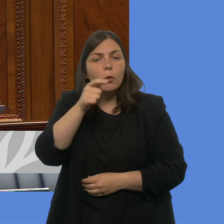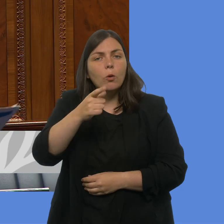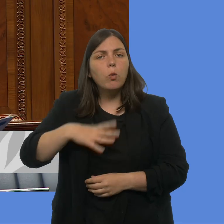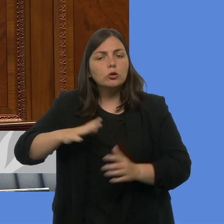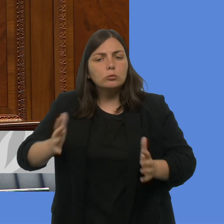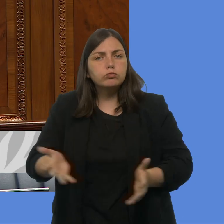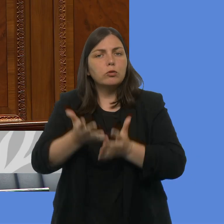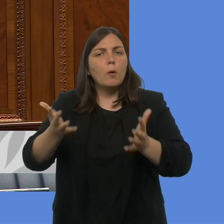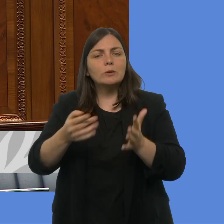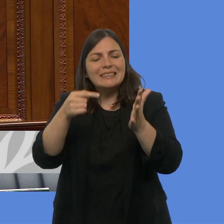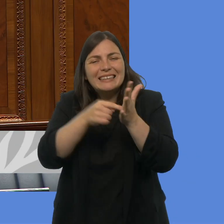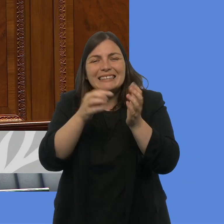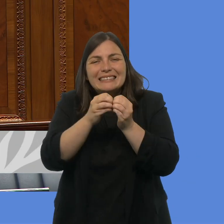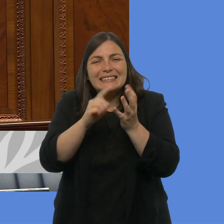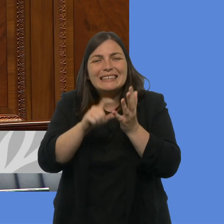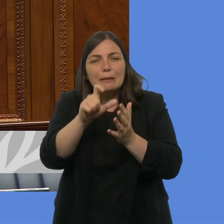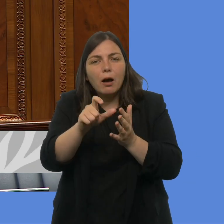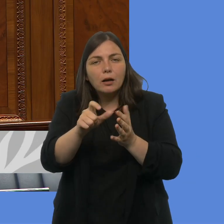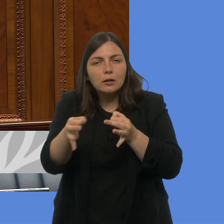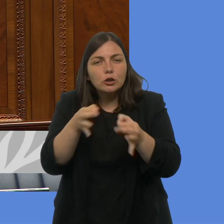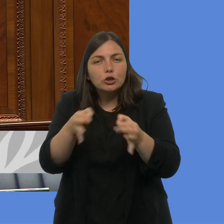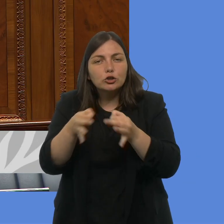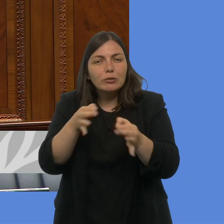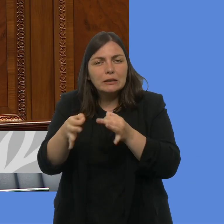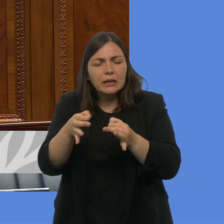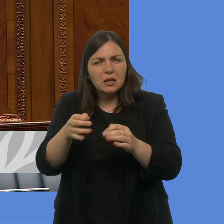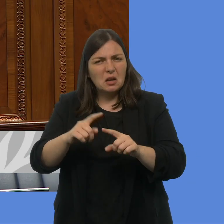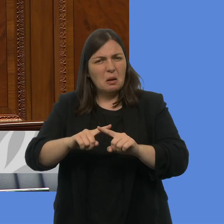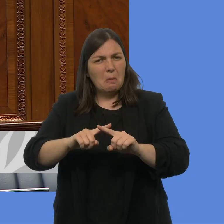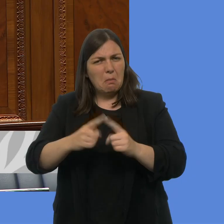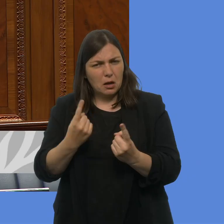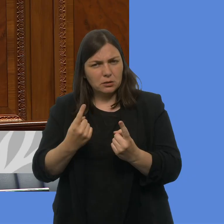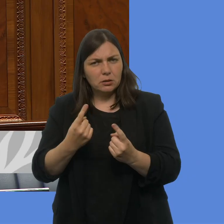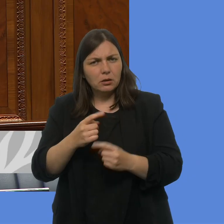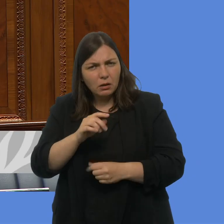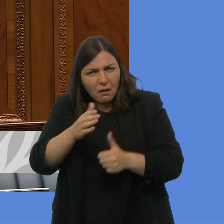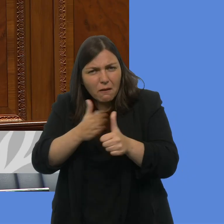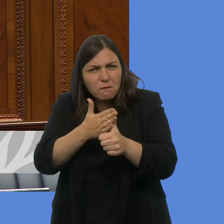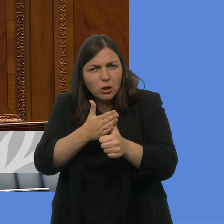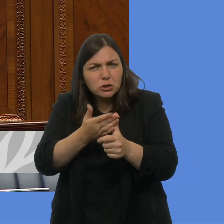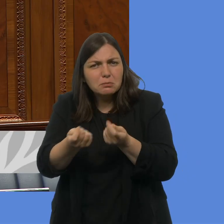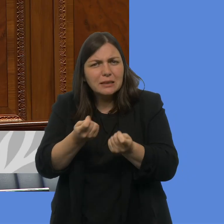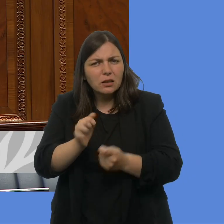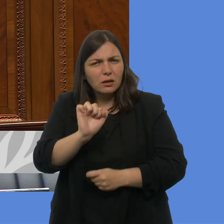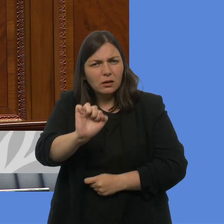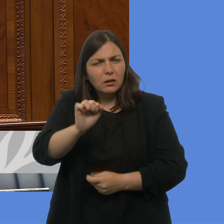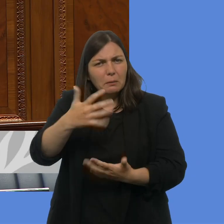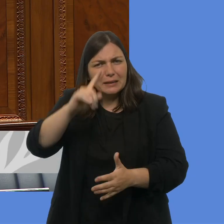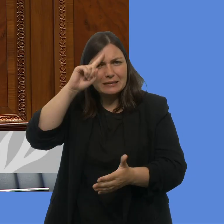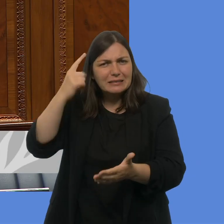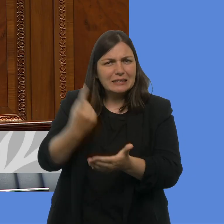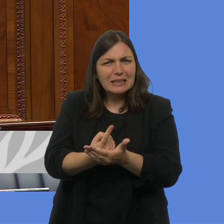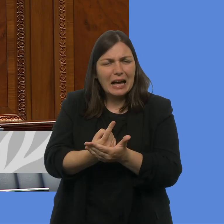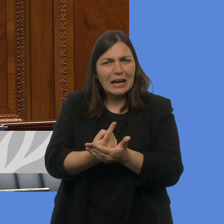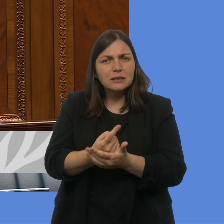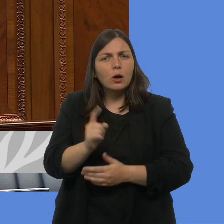people together from all our communities, but yet the First Minister's decision of councillors in Londonderry to exclude our armed